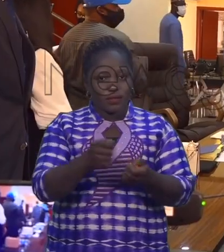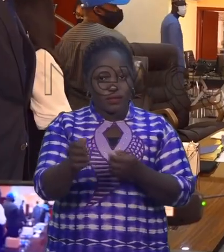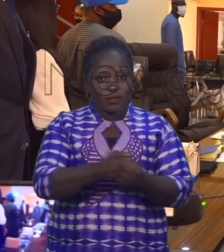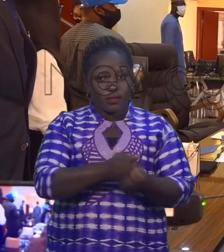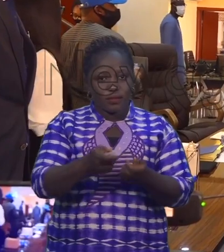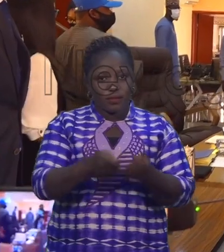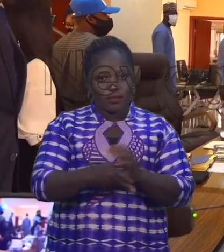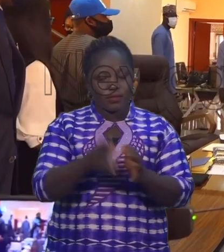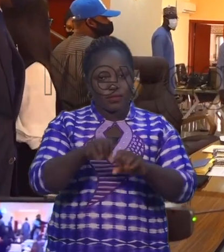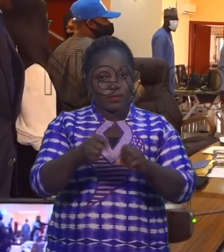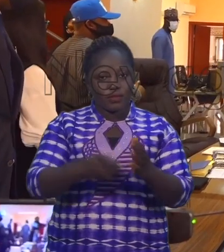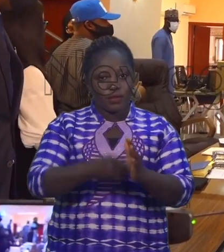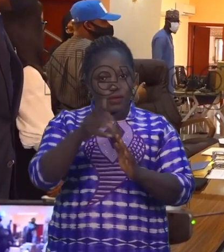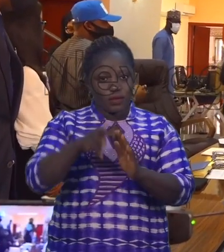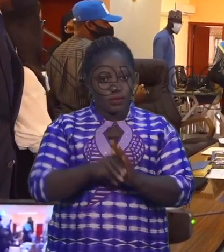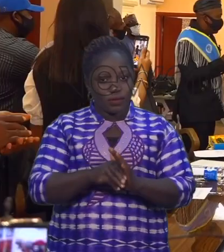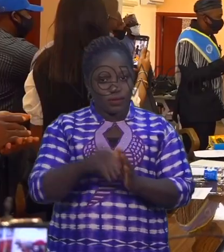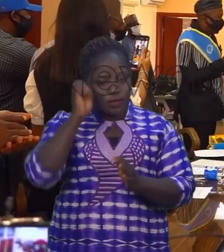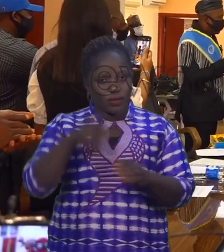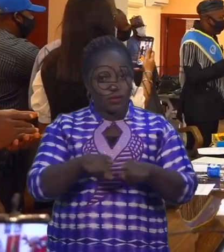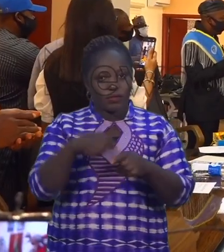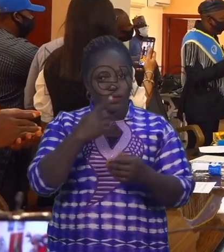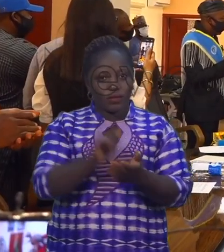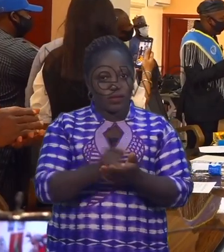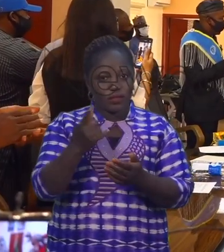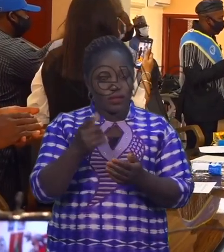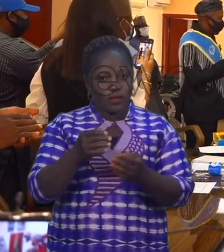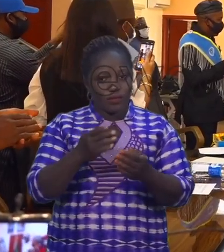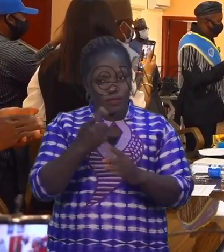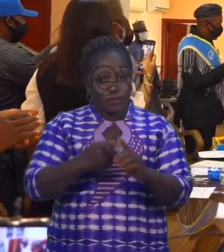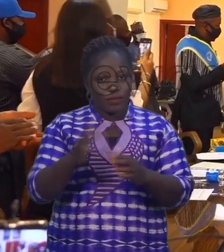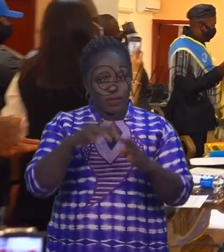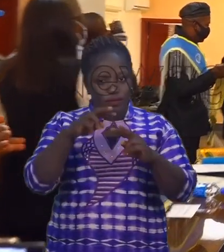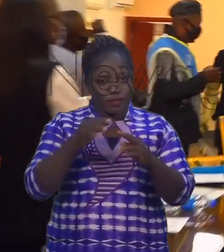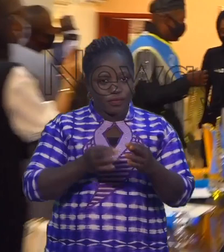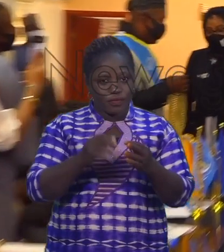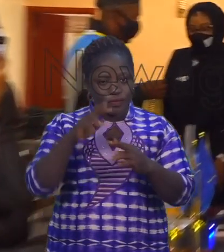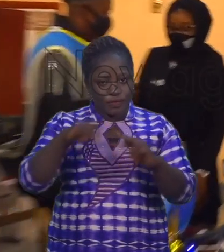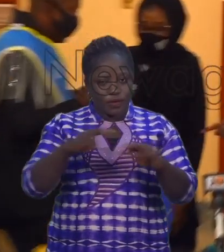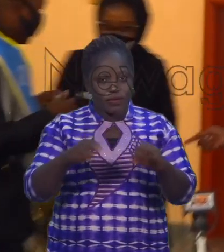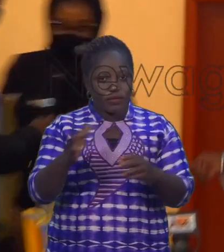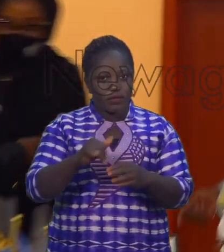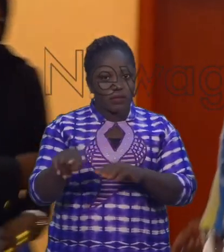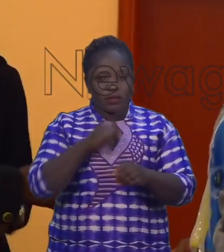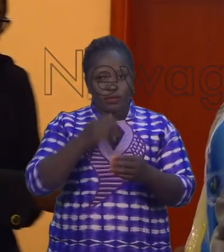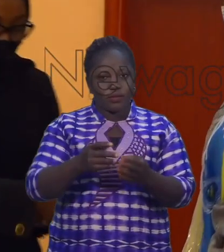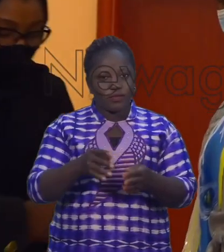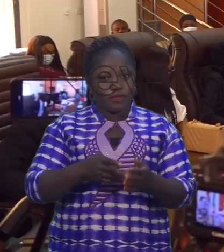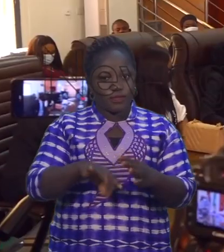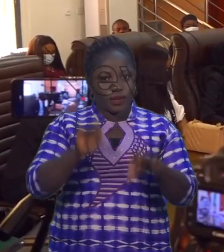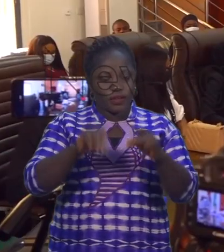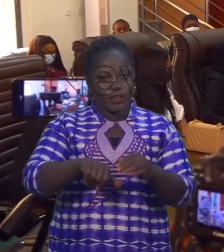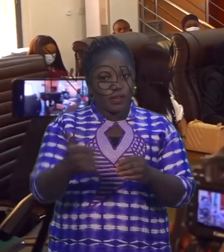Disaster Management and Social Development." He added that the findings of the investigation nullified any allegation of financial